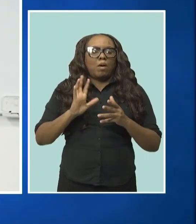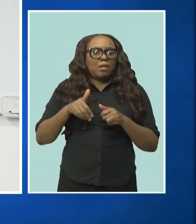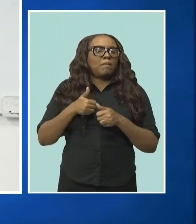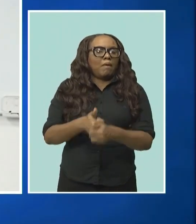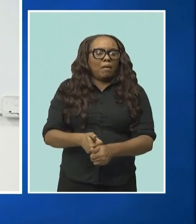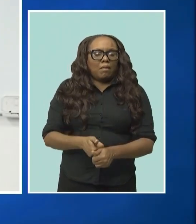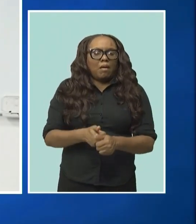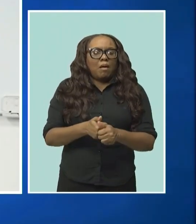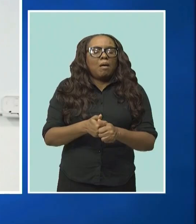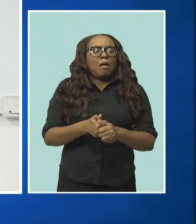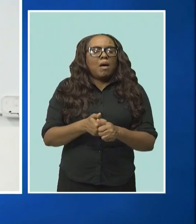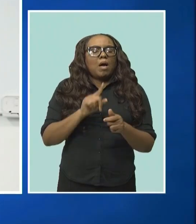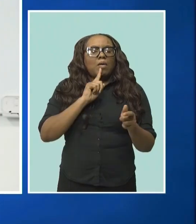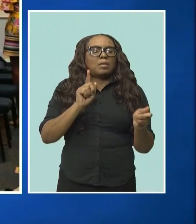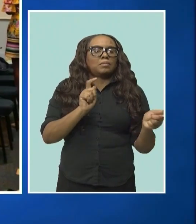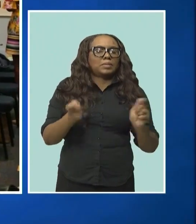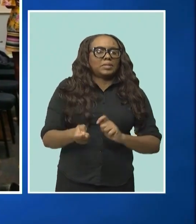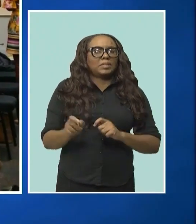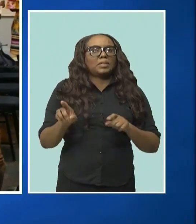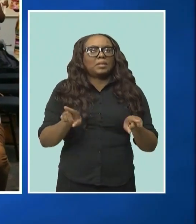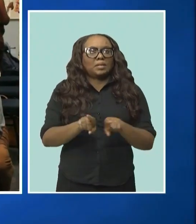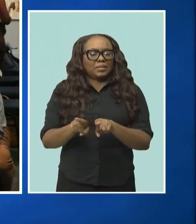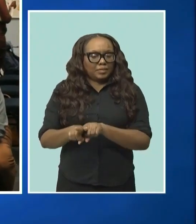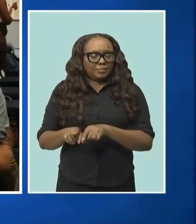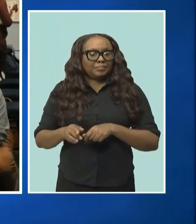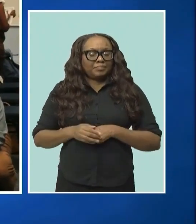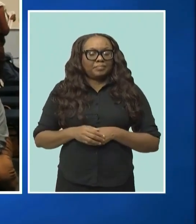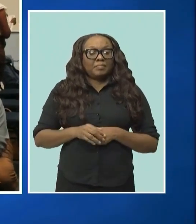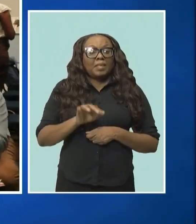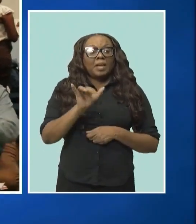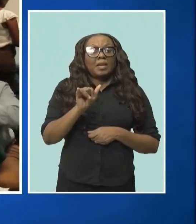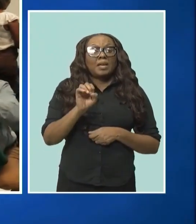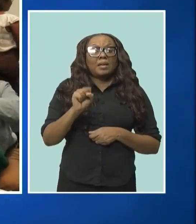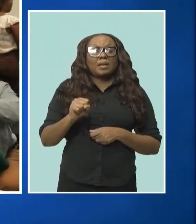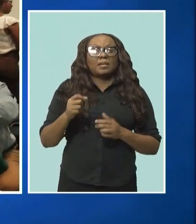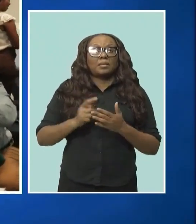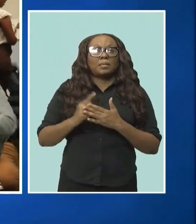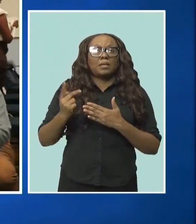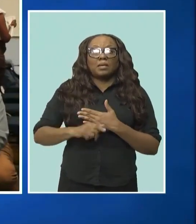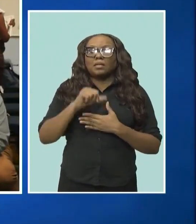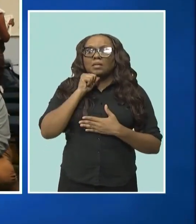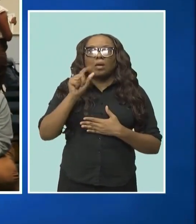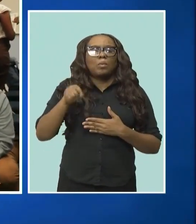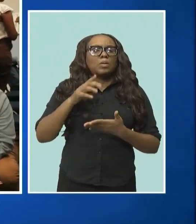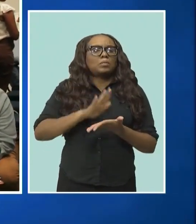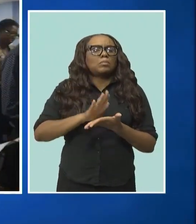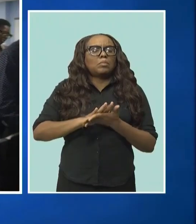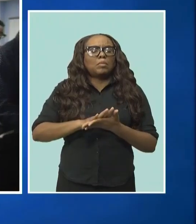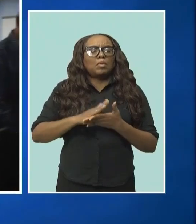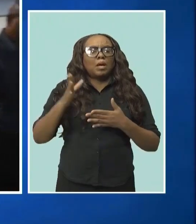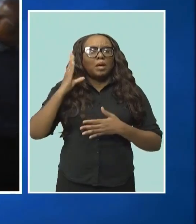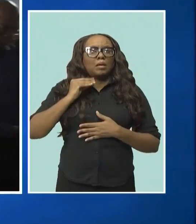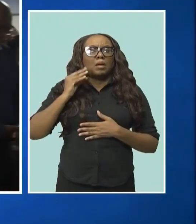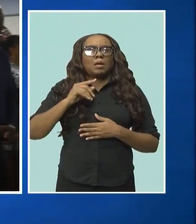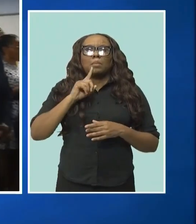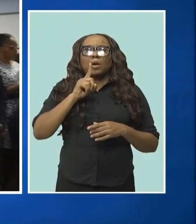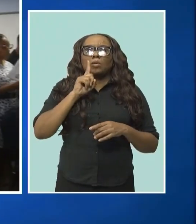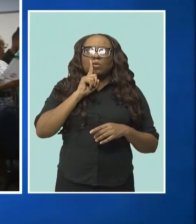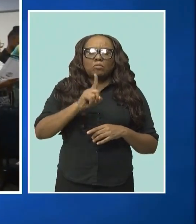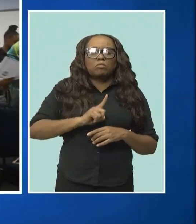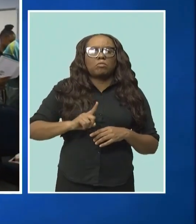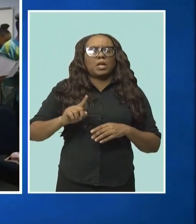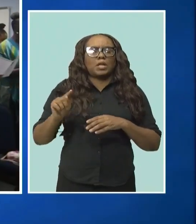and evolve as well. The YES program is not an academic experience, but a hands-on